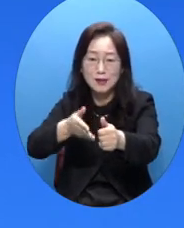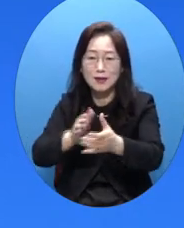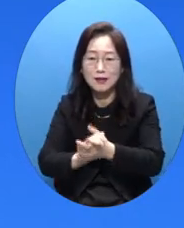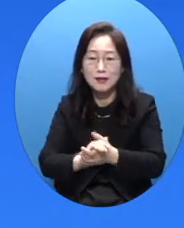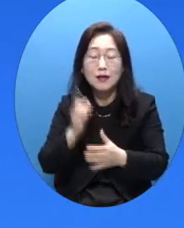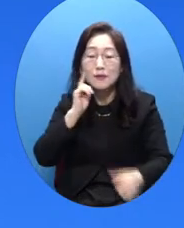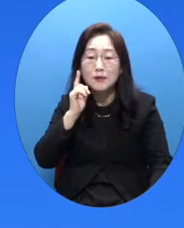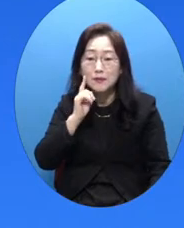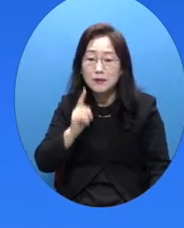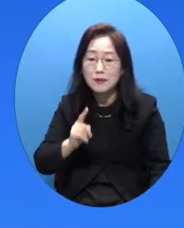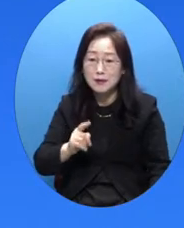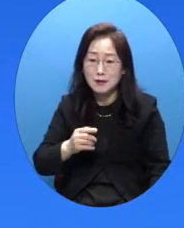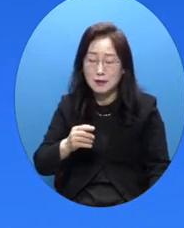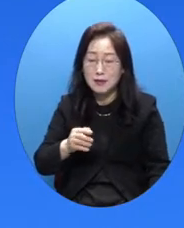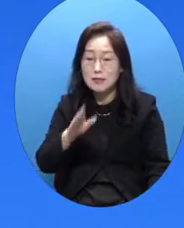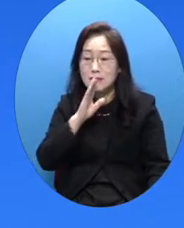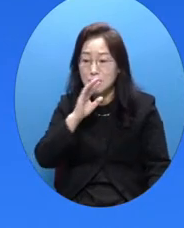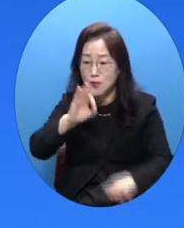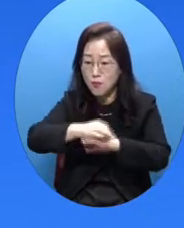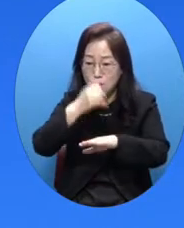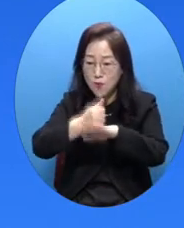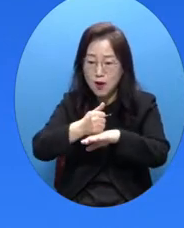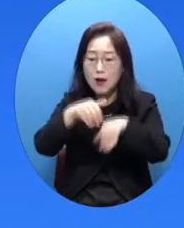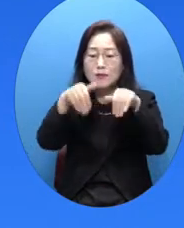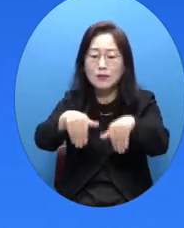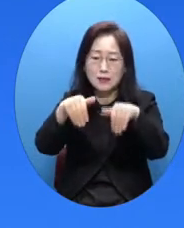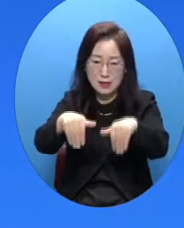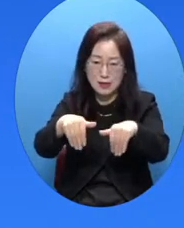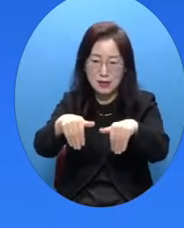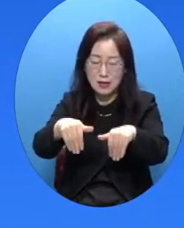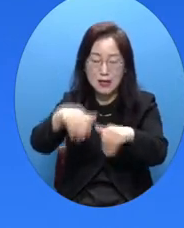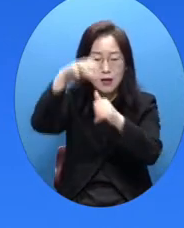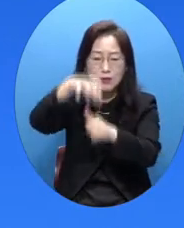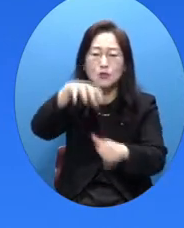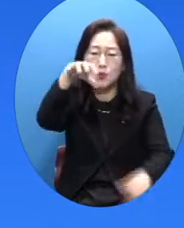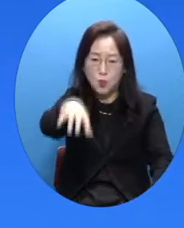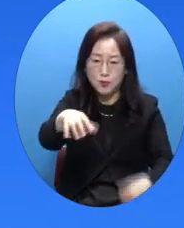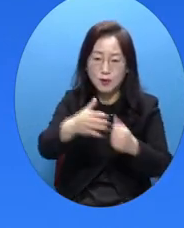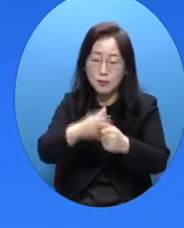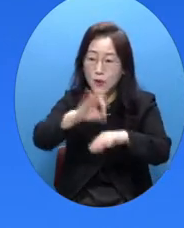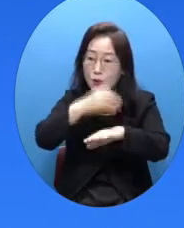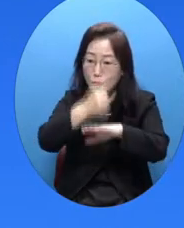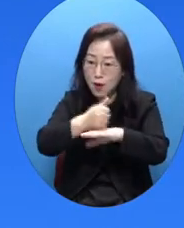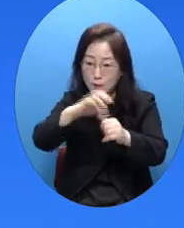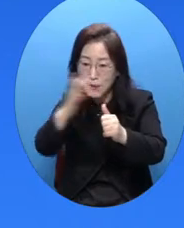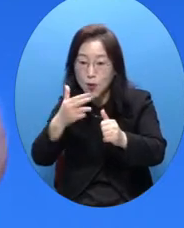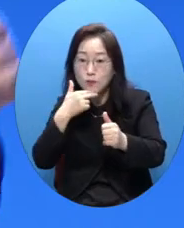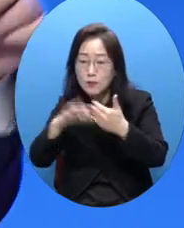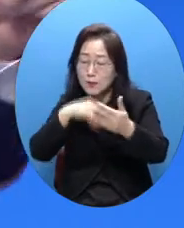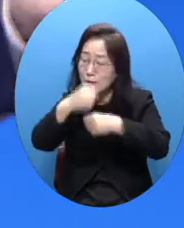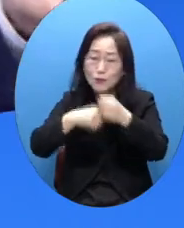the king that I have no sin and help me to get out of the prison